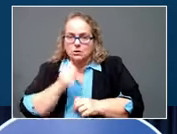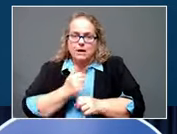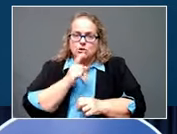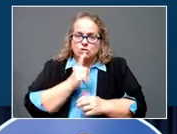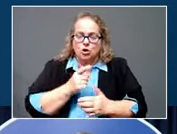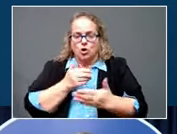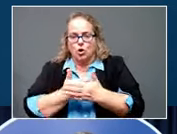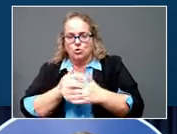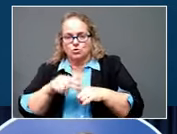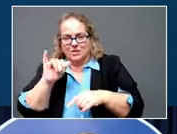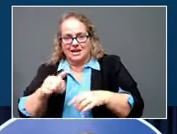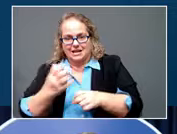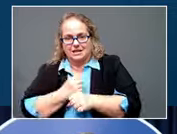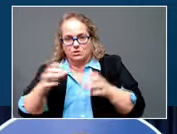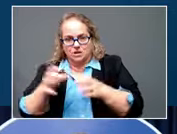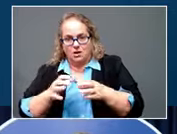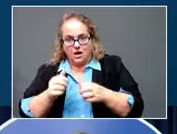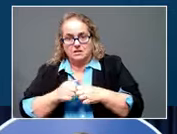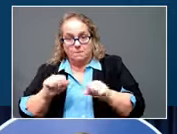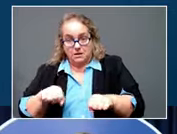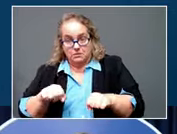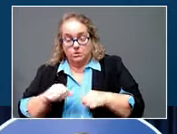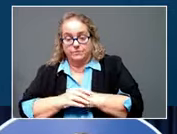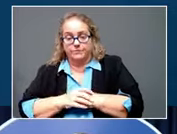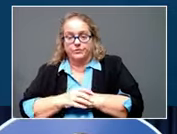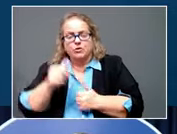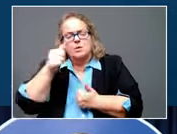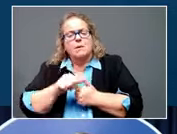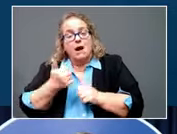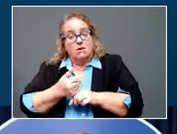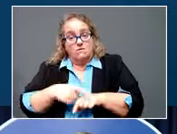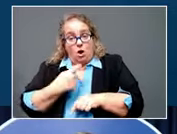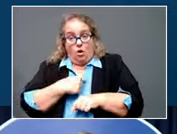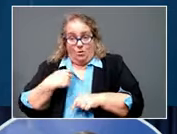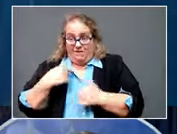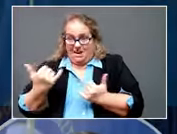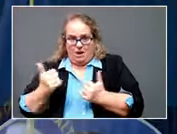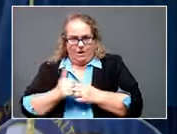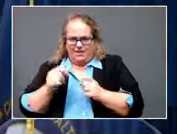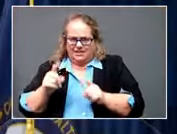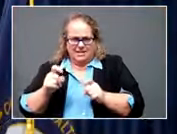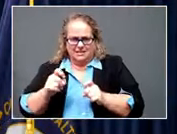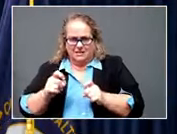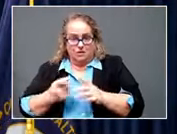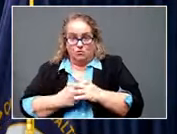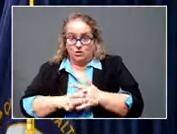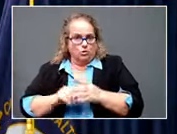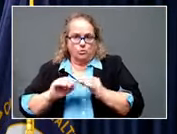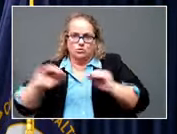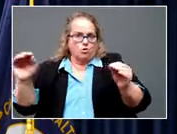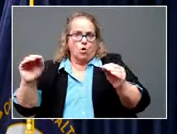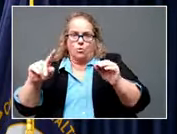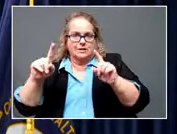get-together as possible. And remember how far we've come with testing. I mean, there were no tests. And then there